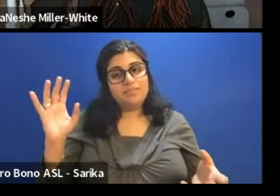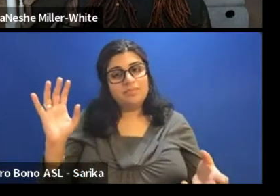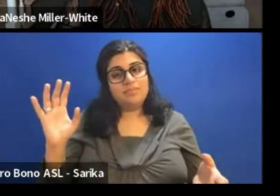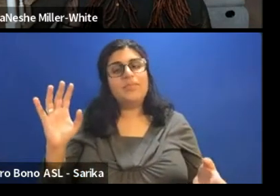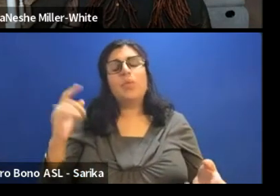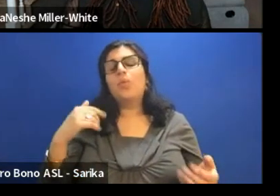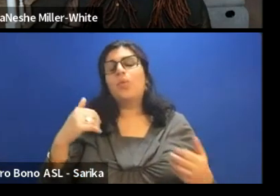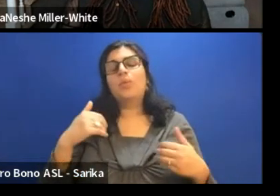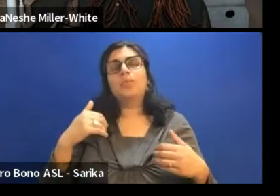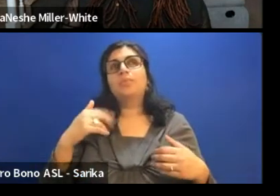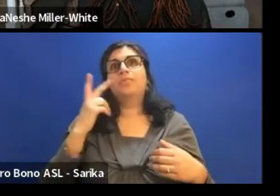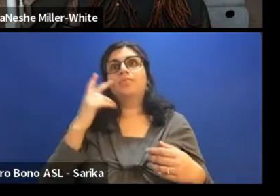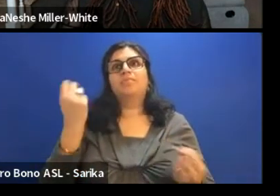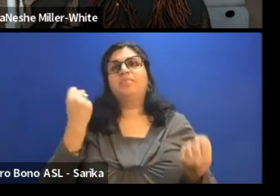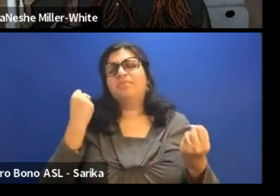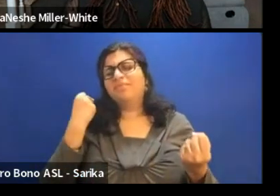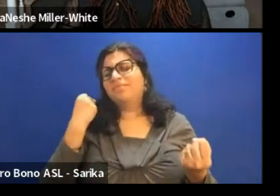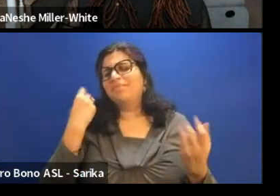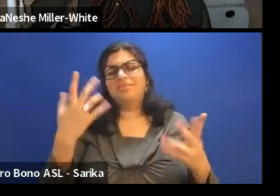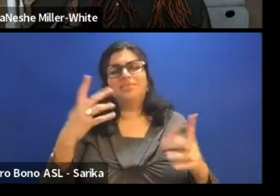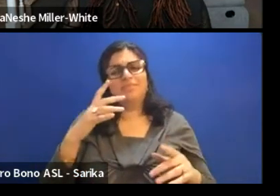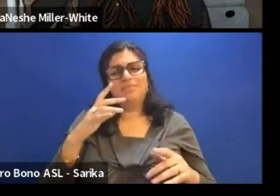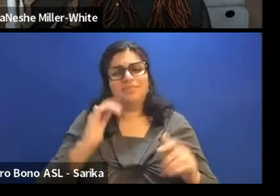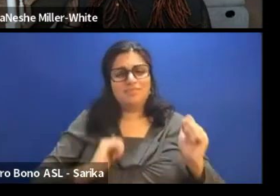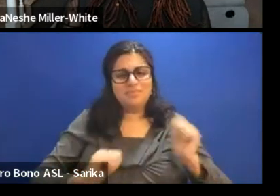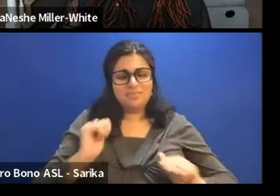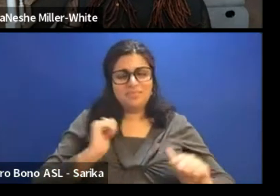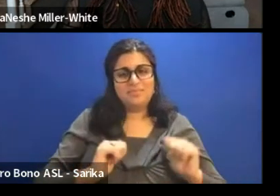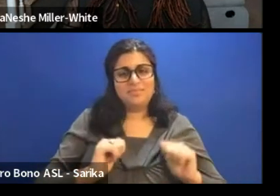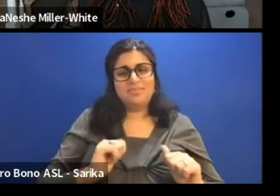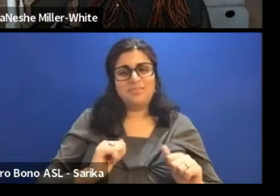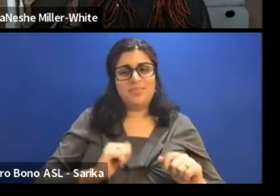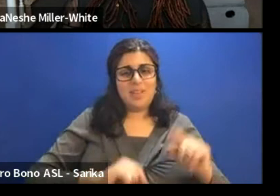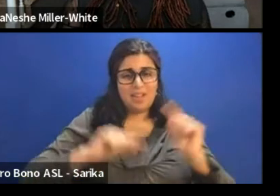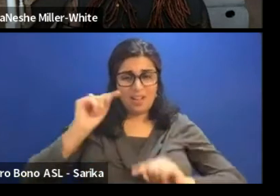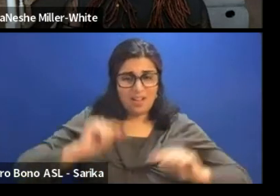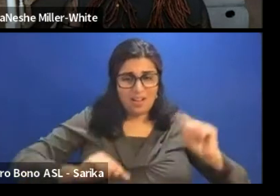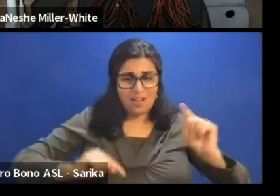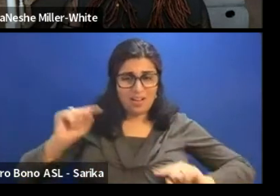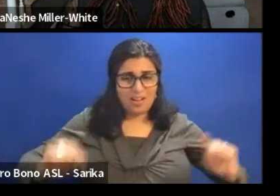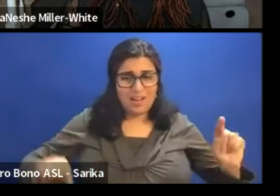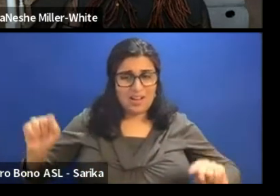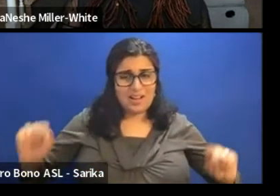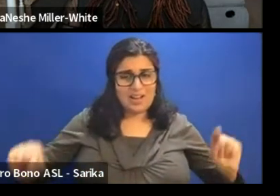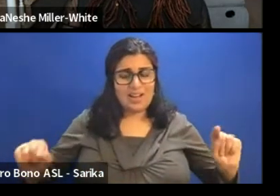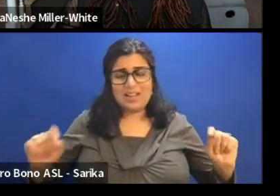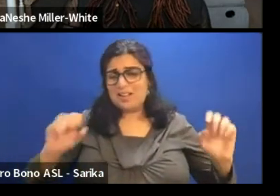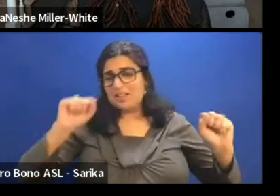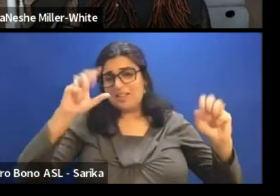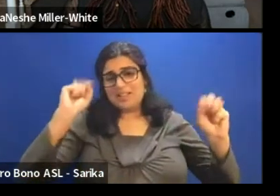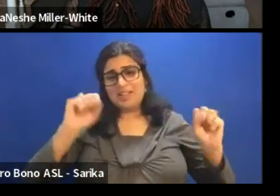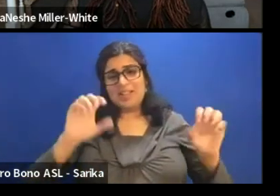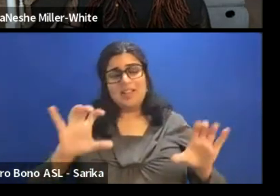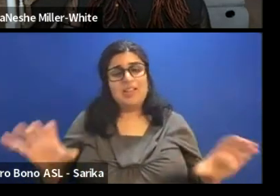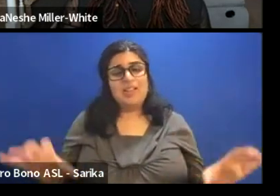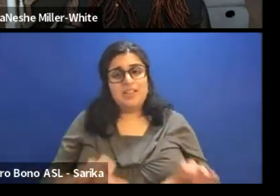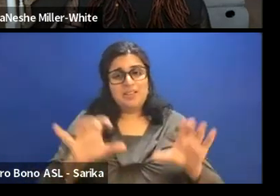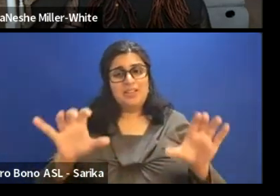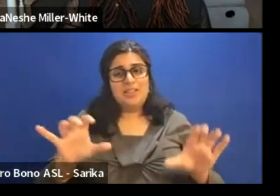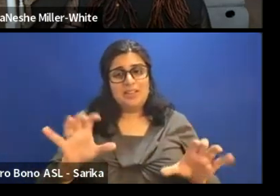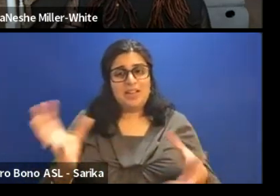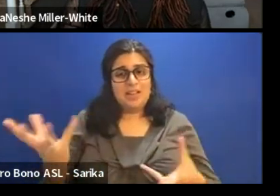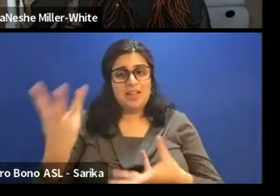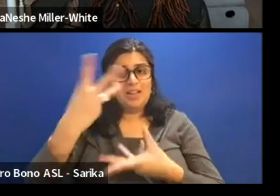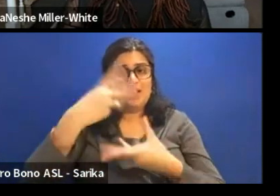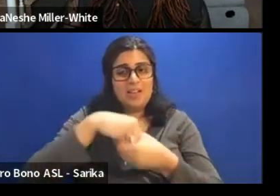kinds of theaters. We have incredible theaters like Theater in the X, you know, and all of these incredible theaters that are working for inclusion and